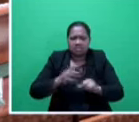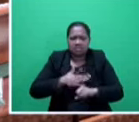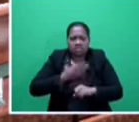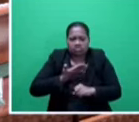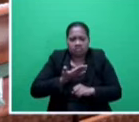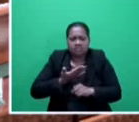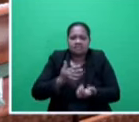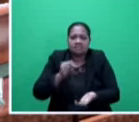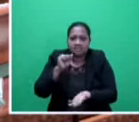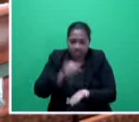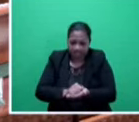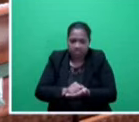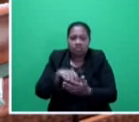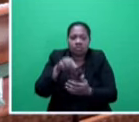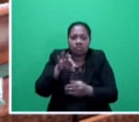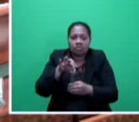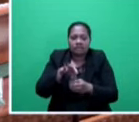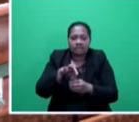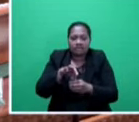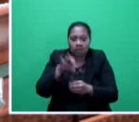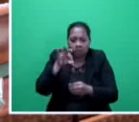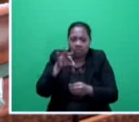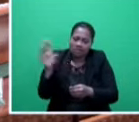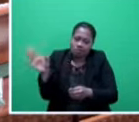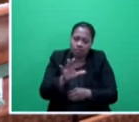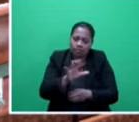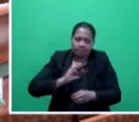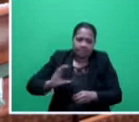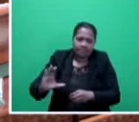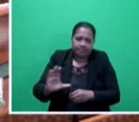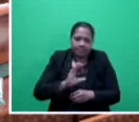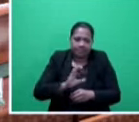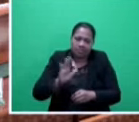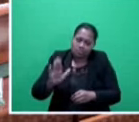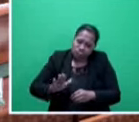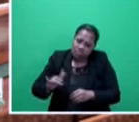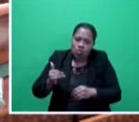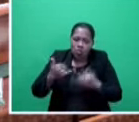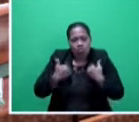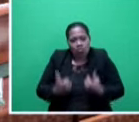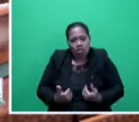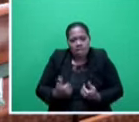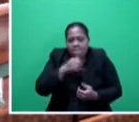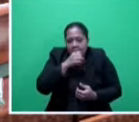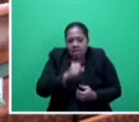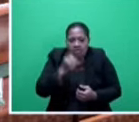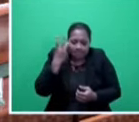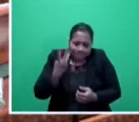right to vote of all citizens, poor or rich, men and